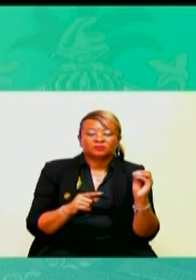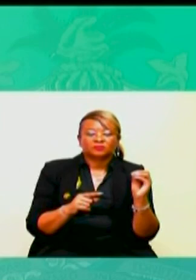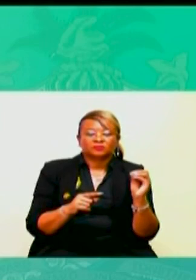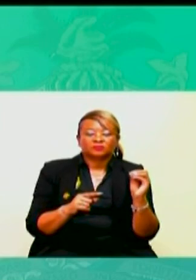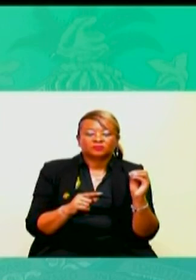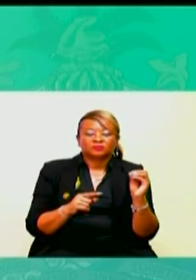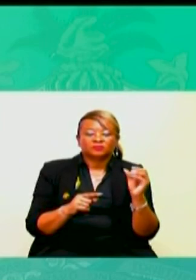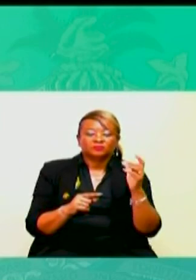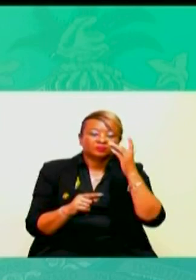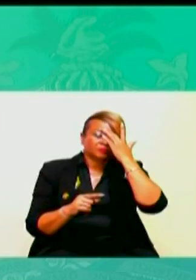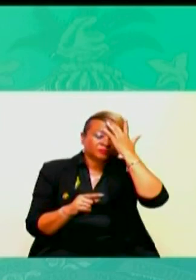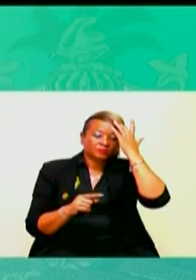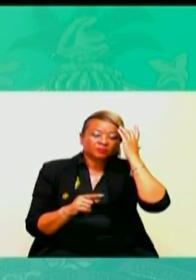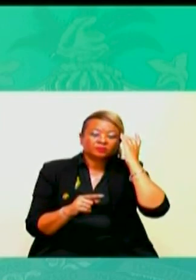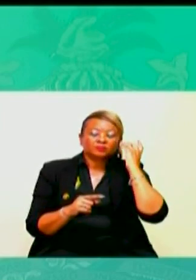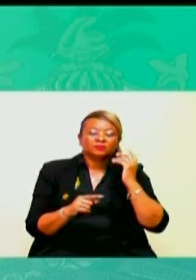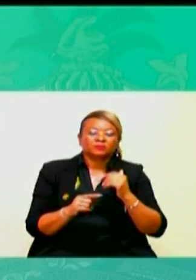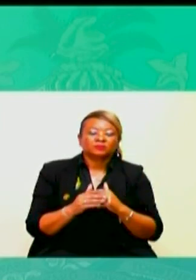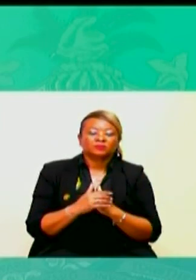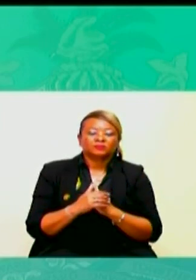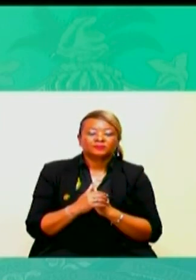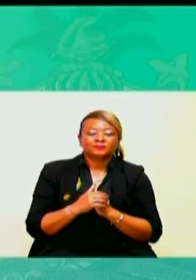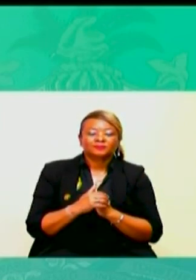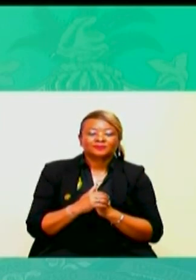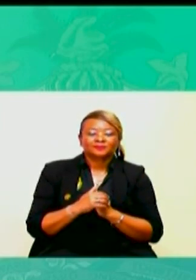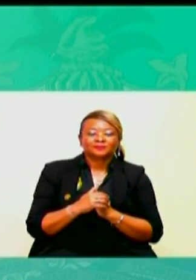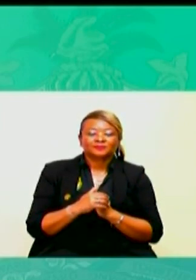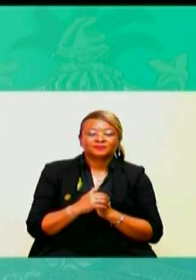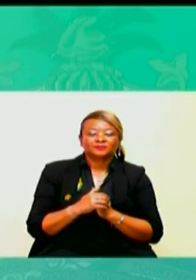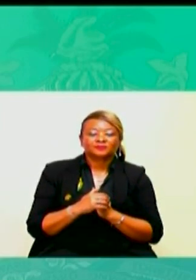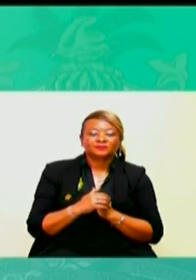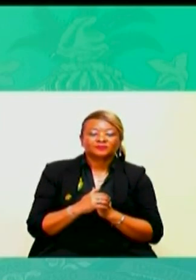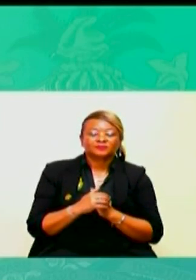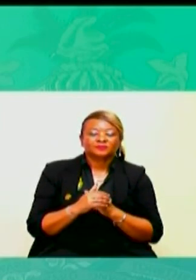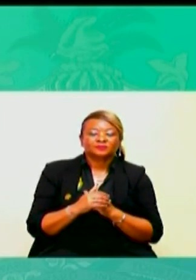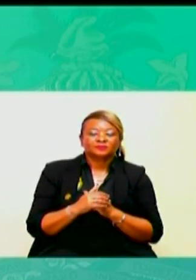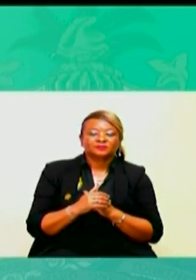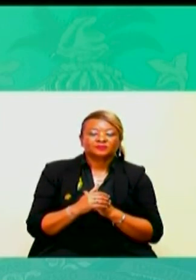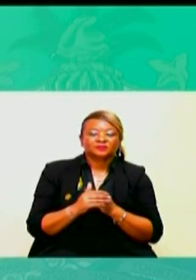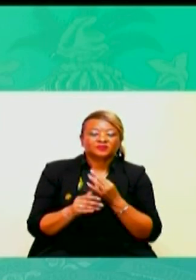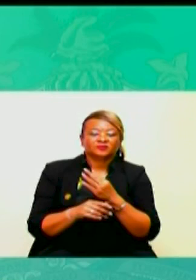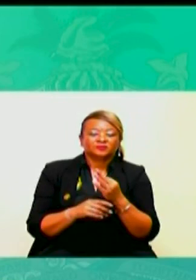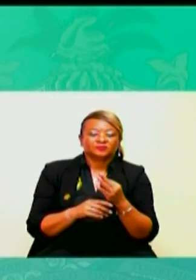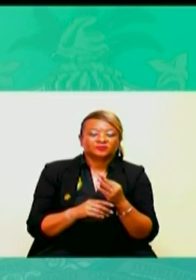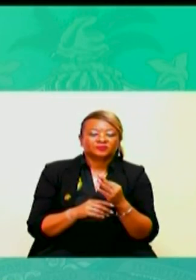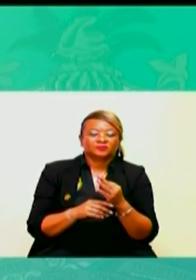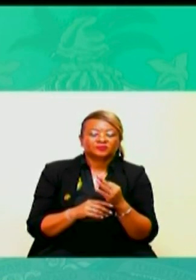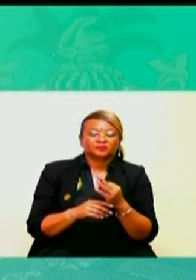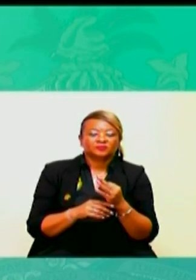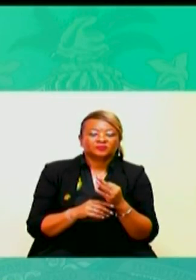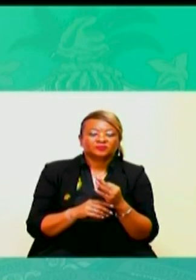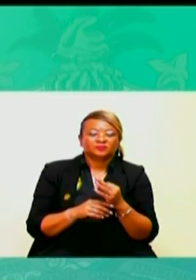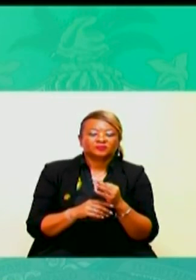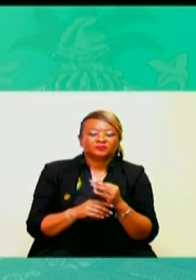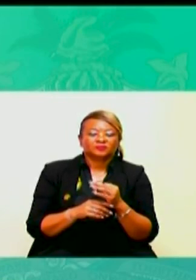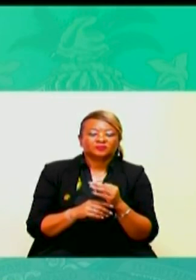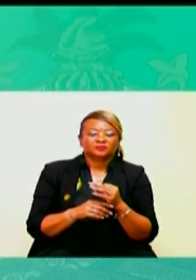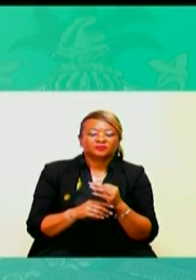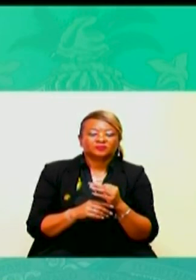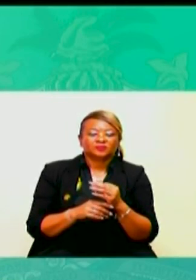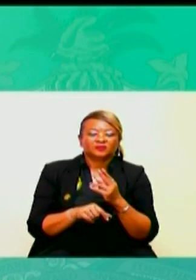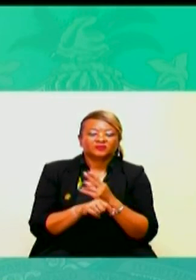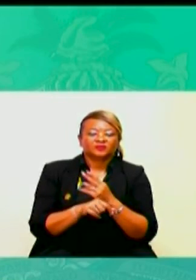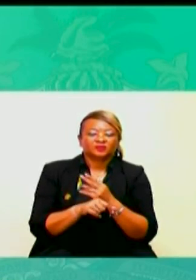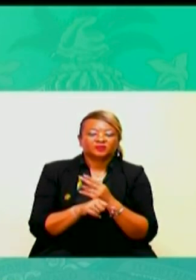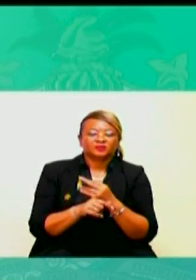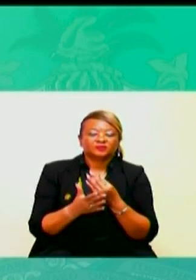No, sir. The funds is going towards renovation. Sorry, I apologize. Going towards the furniture and renovation. Forgive me. I can't afford it like you. I have to use the funds